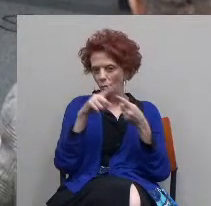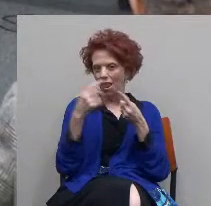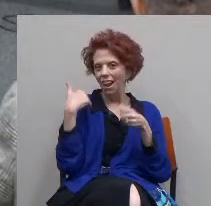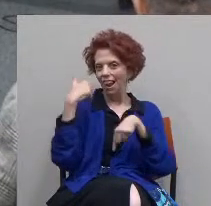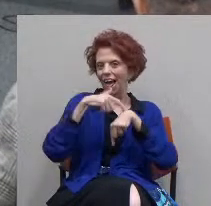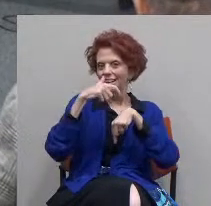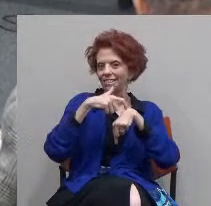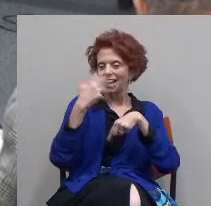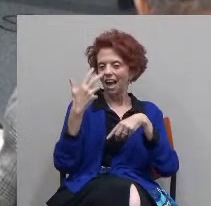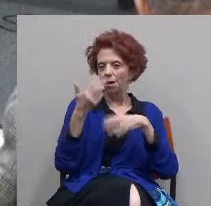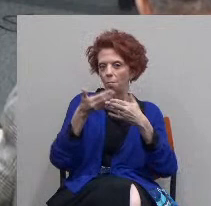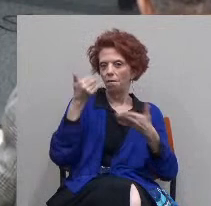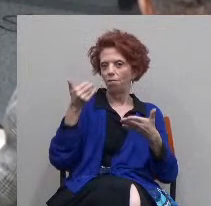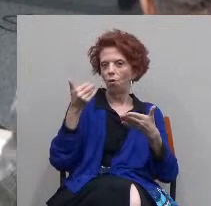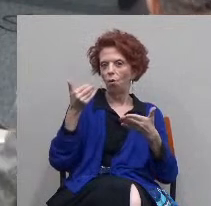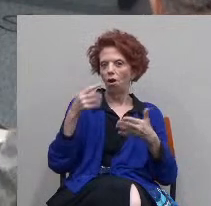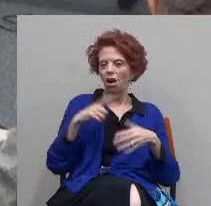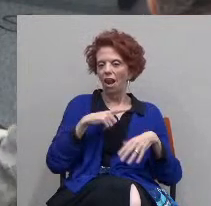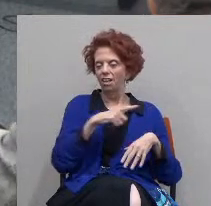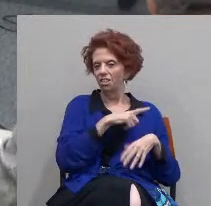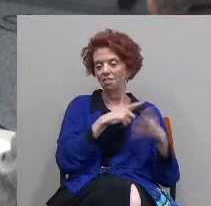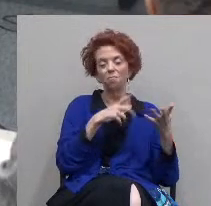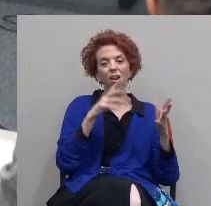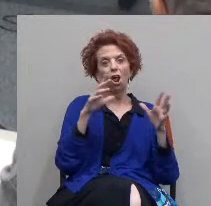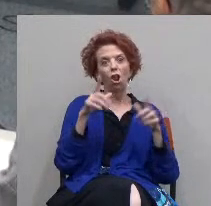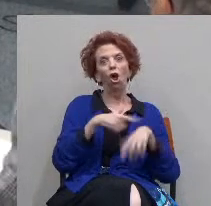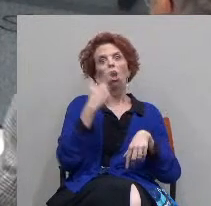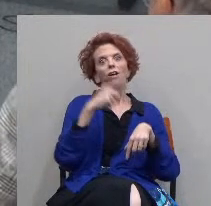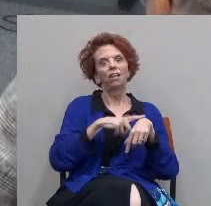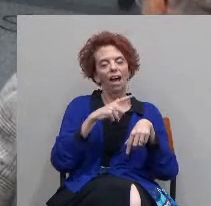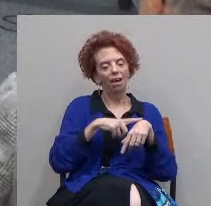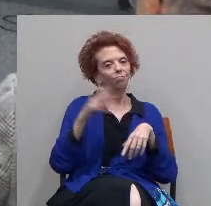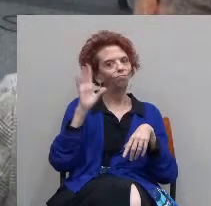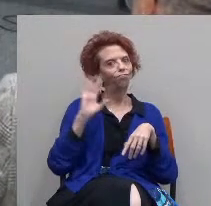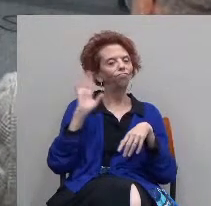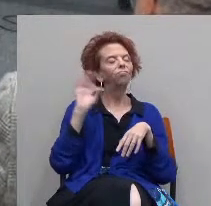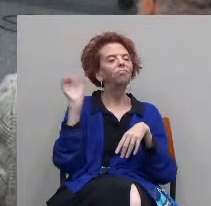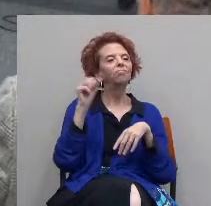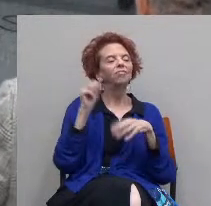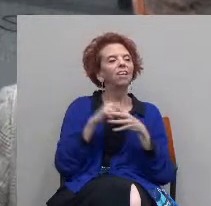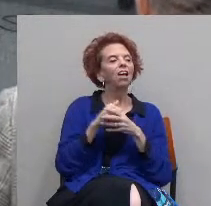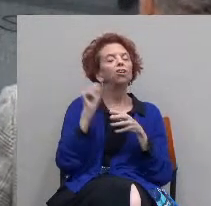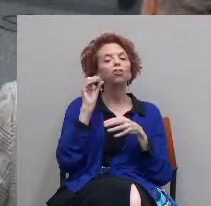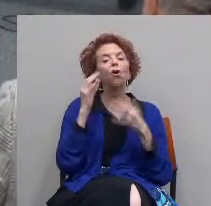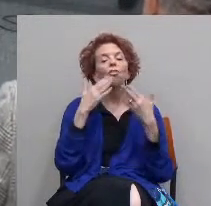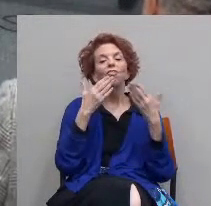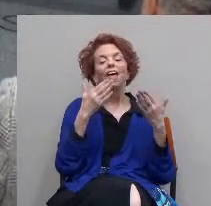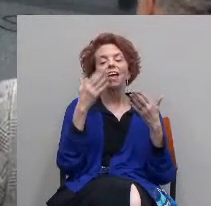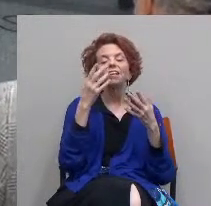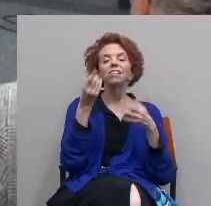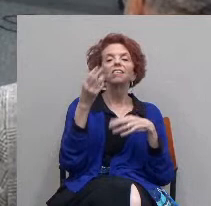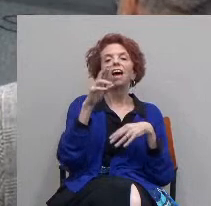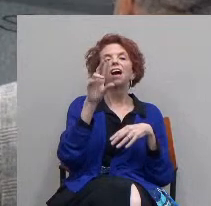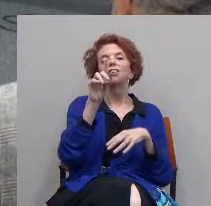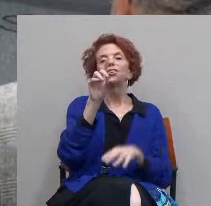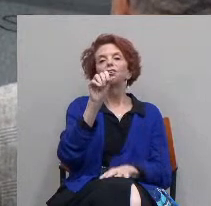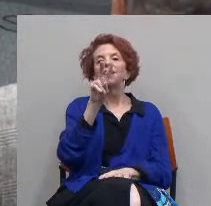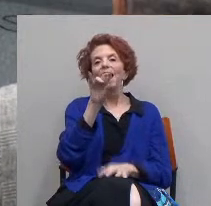held specifically for legislation? A long time ago, yeah. And so thanks to Dr. Davis's